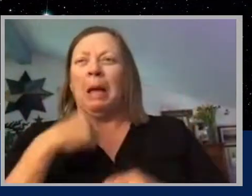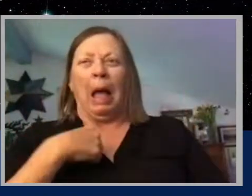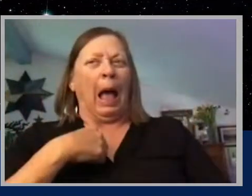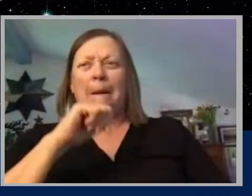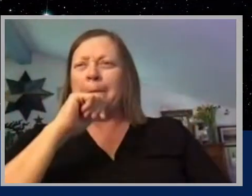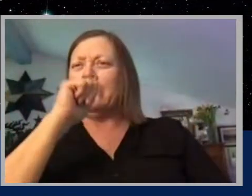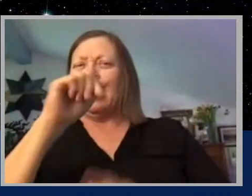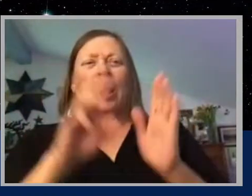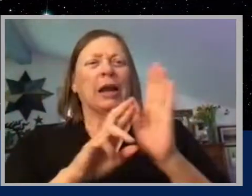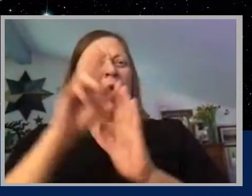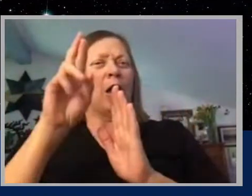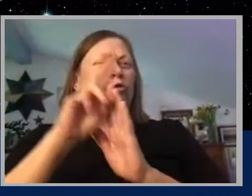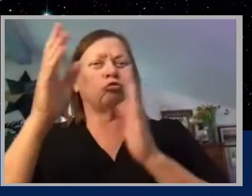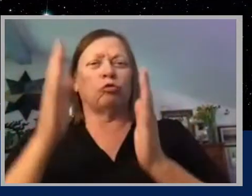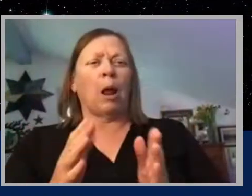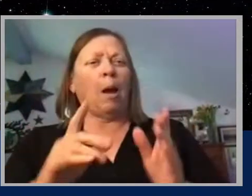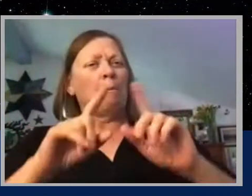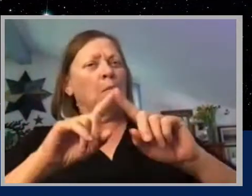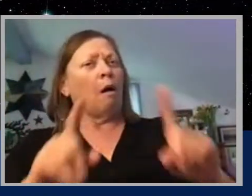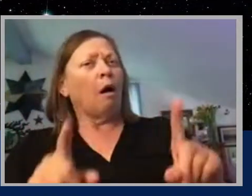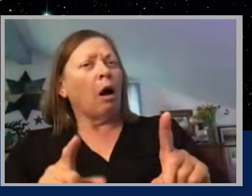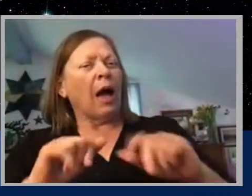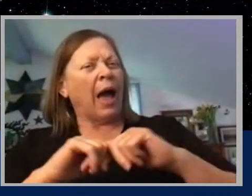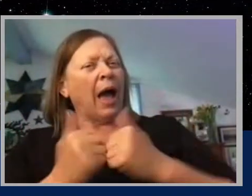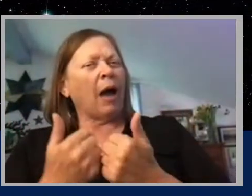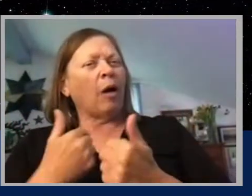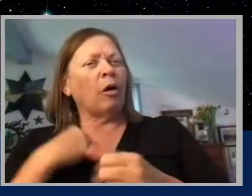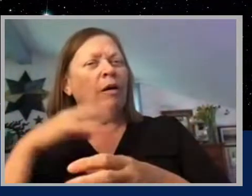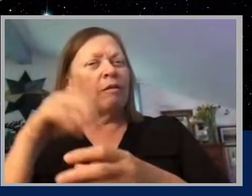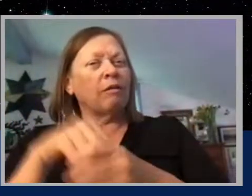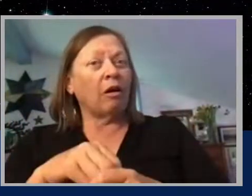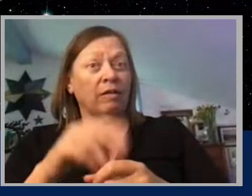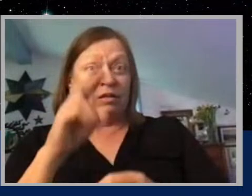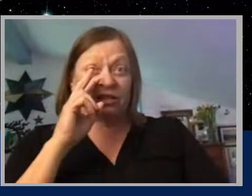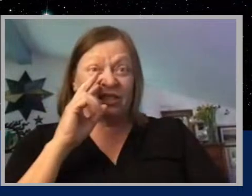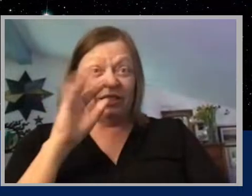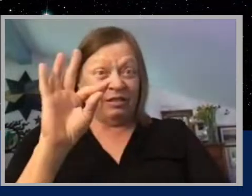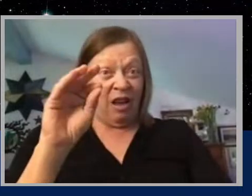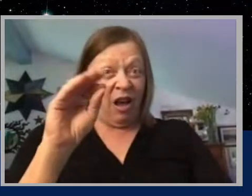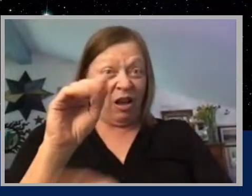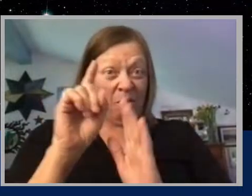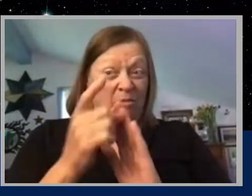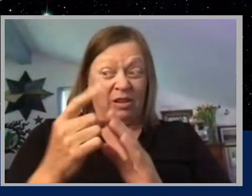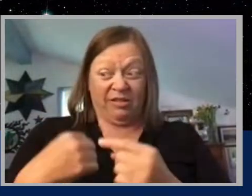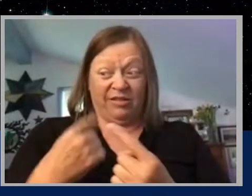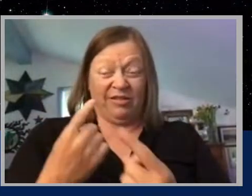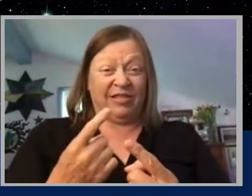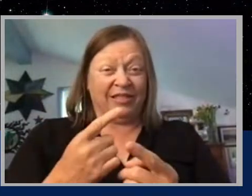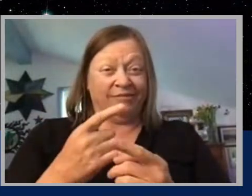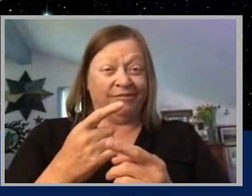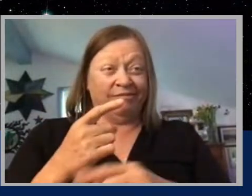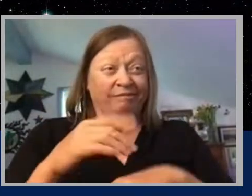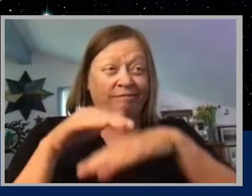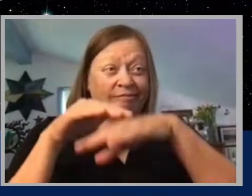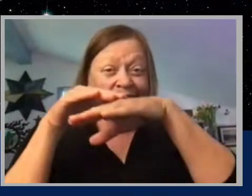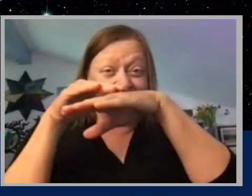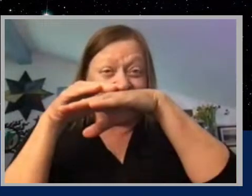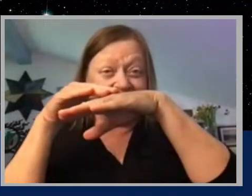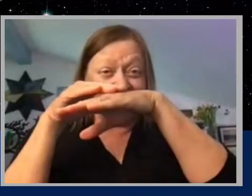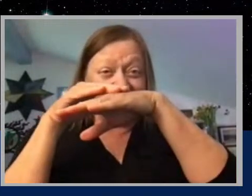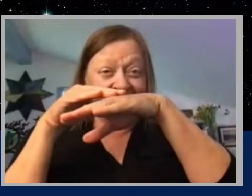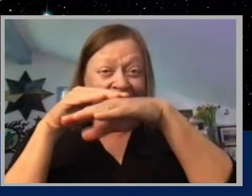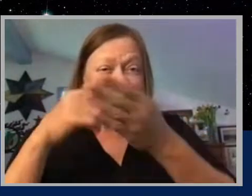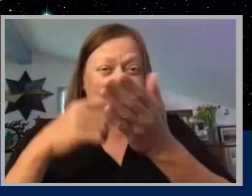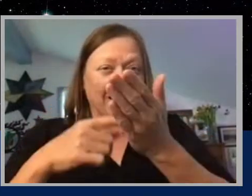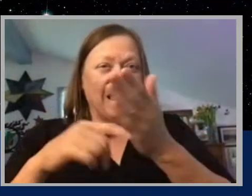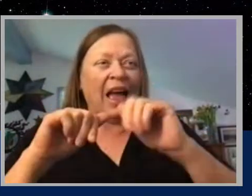I have? Well, think about, we just talked for 90 minutes, barely scratching the surface of how you get an astronaut out of the capsule safely.